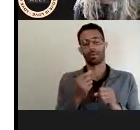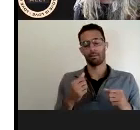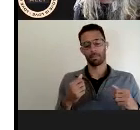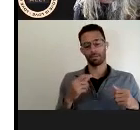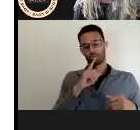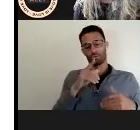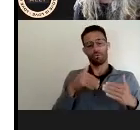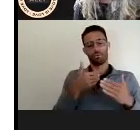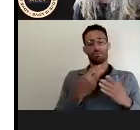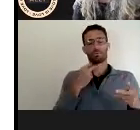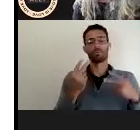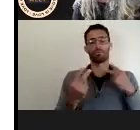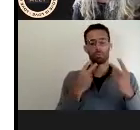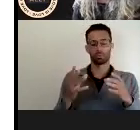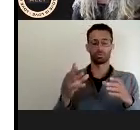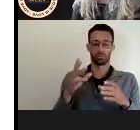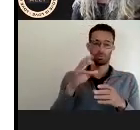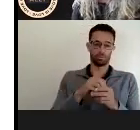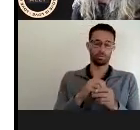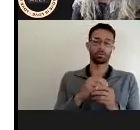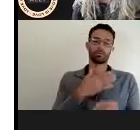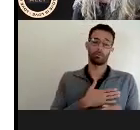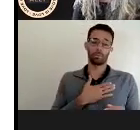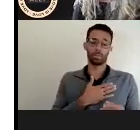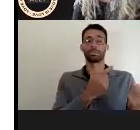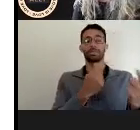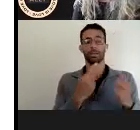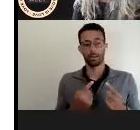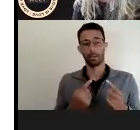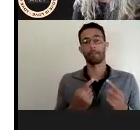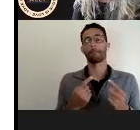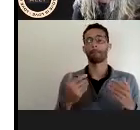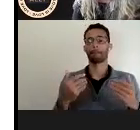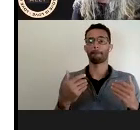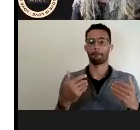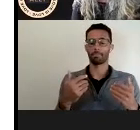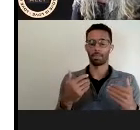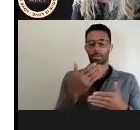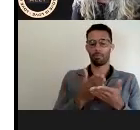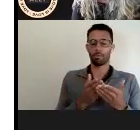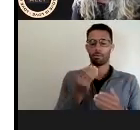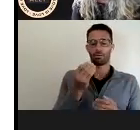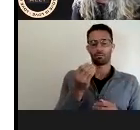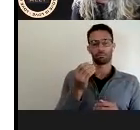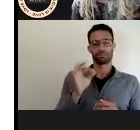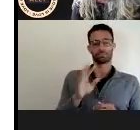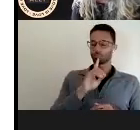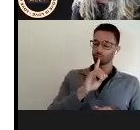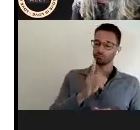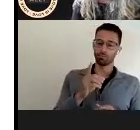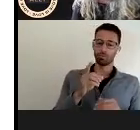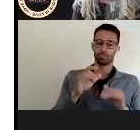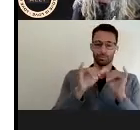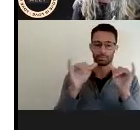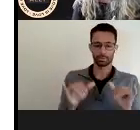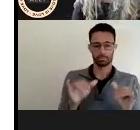to please come and please be a part of true systemic change in the way that we provide transportation in